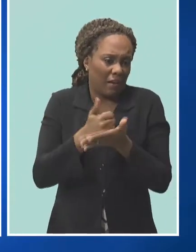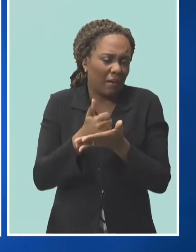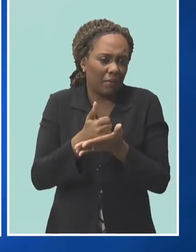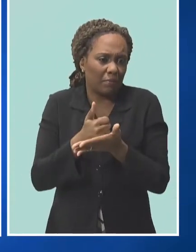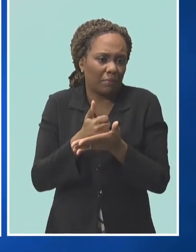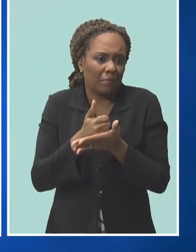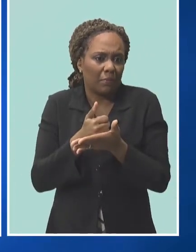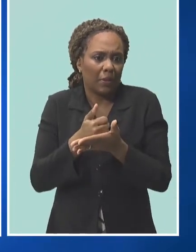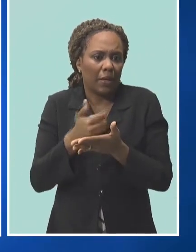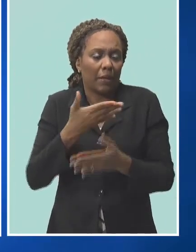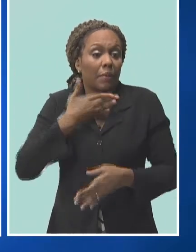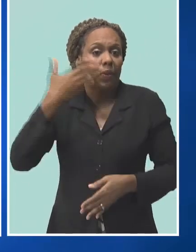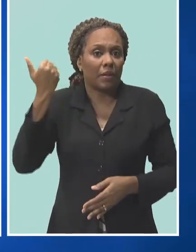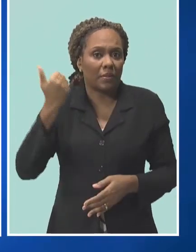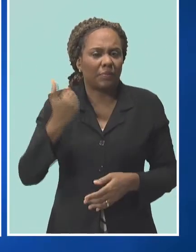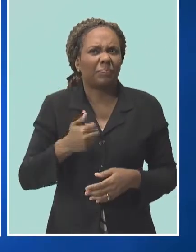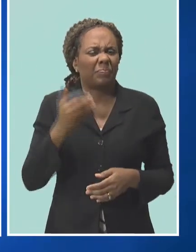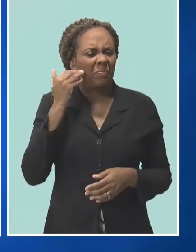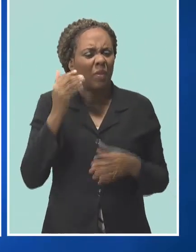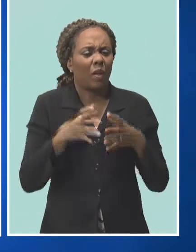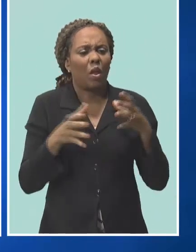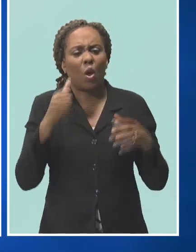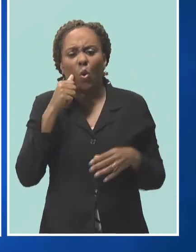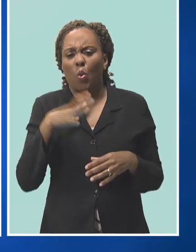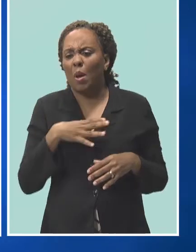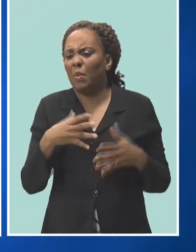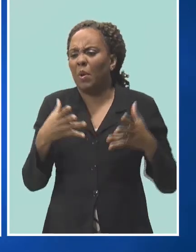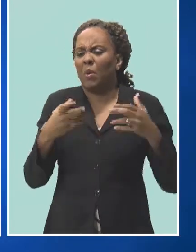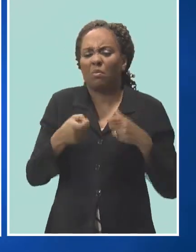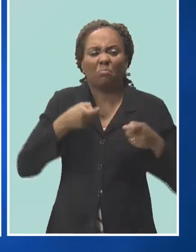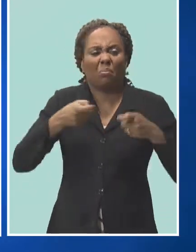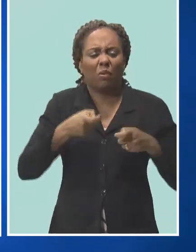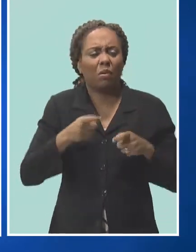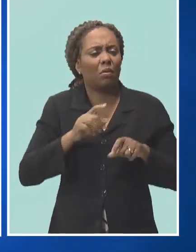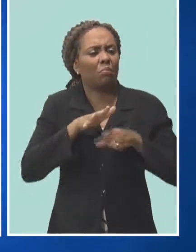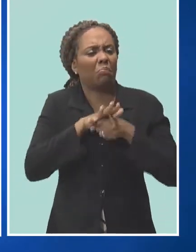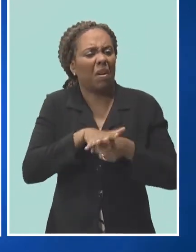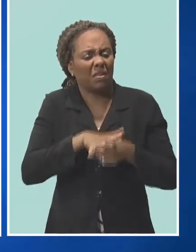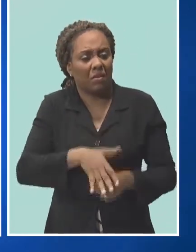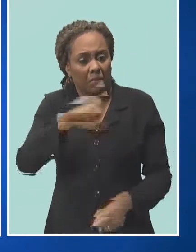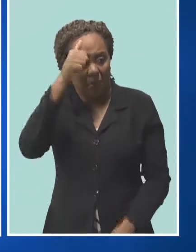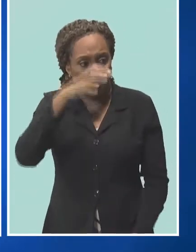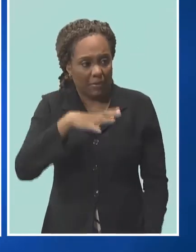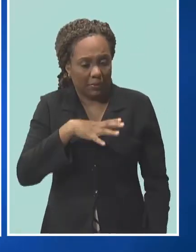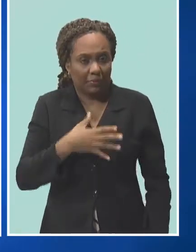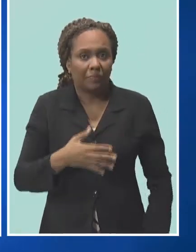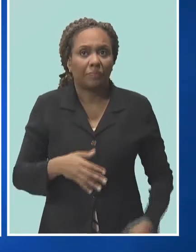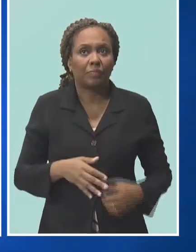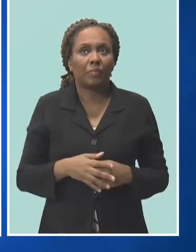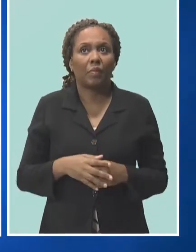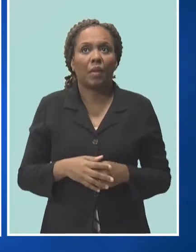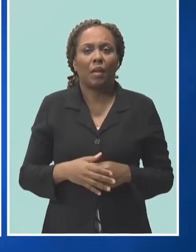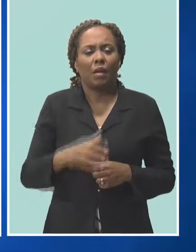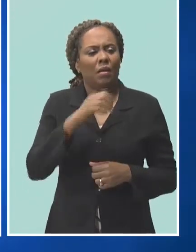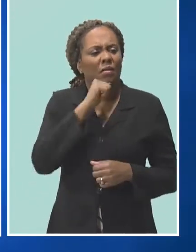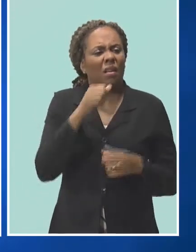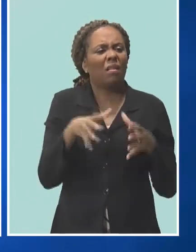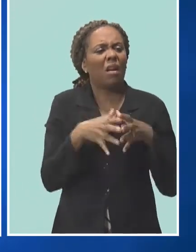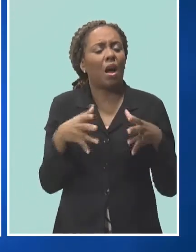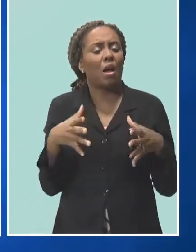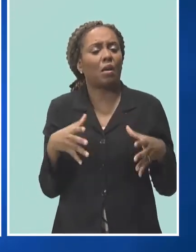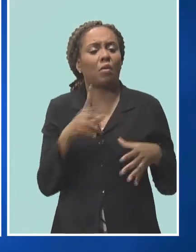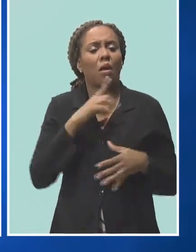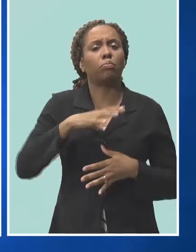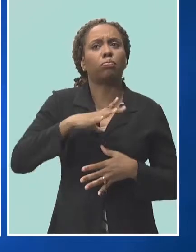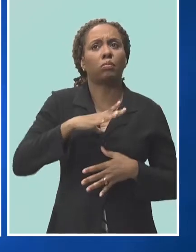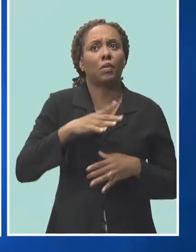because of all the women's lib coming in, then it puts pressure on the men. Despite the absence of the bells and whistles, many males were